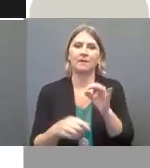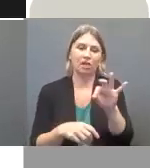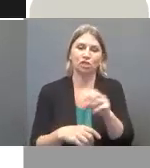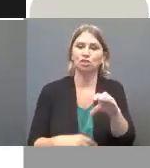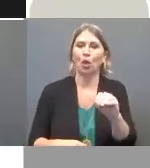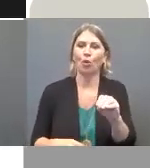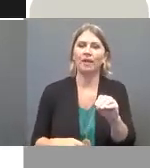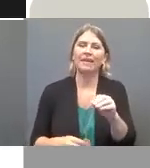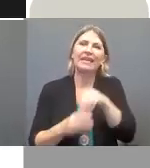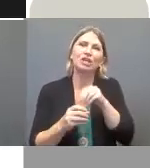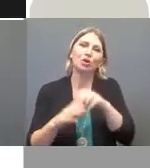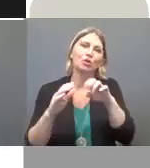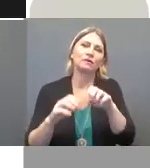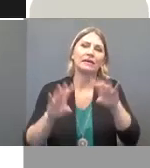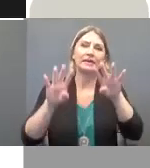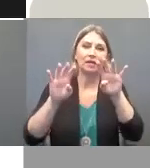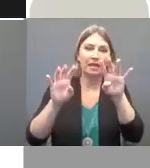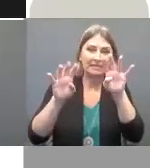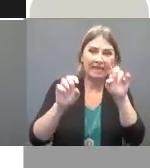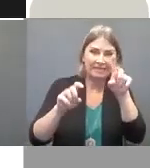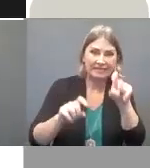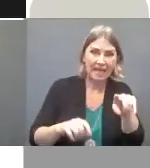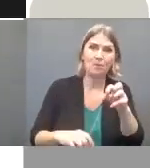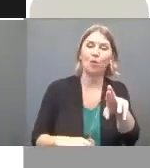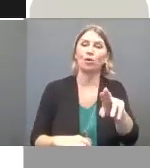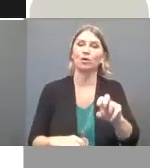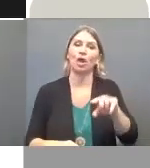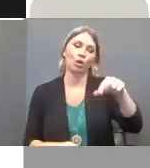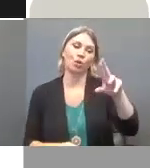your exam or in your quiz, if I ask you that what is the constant when we